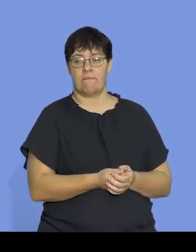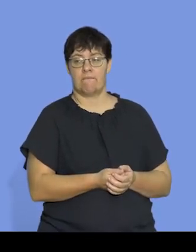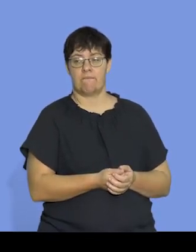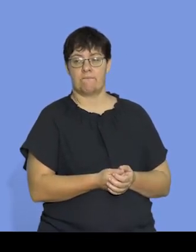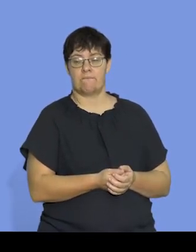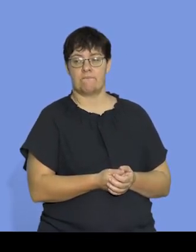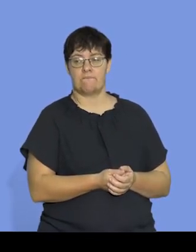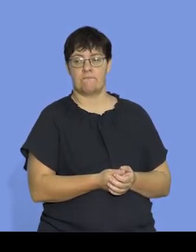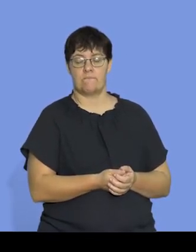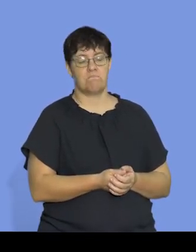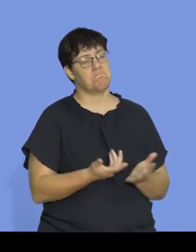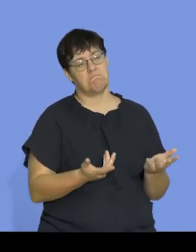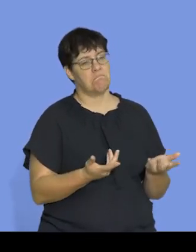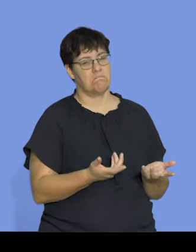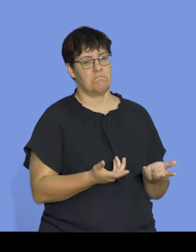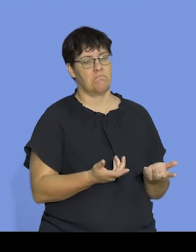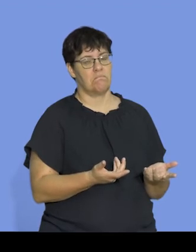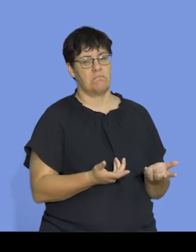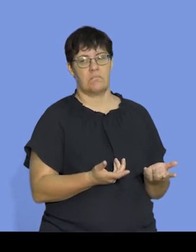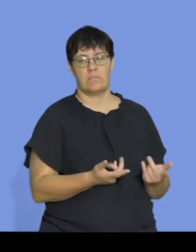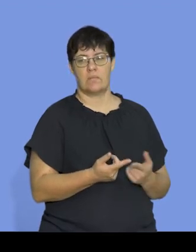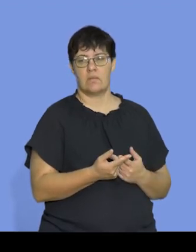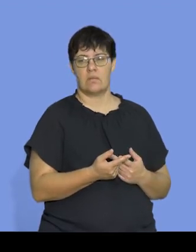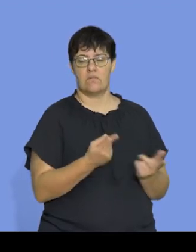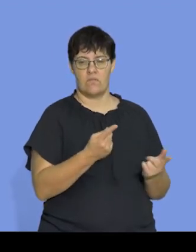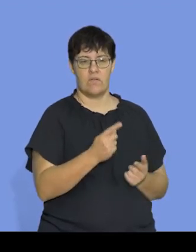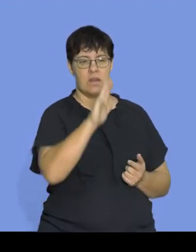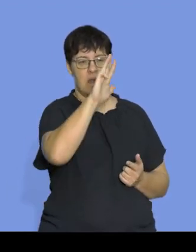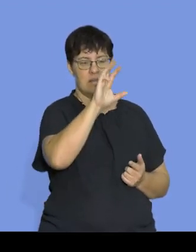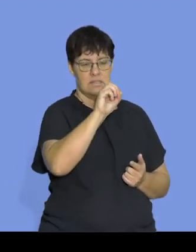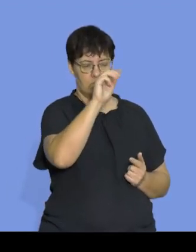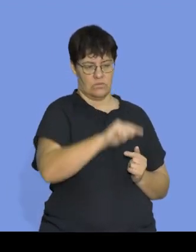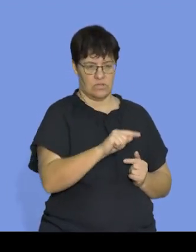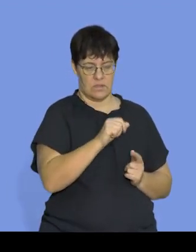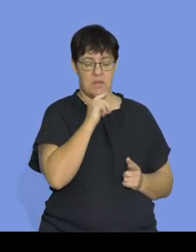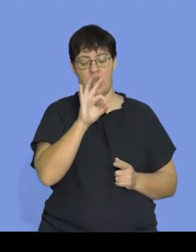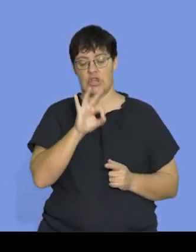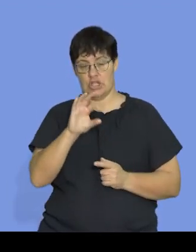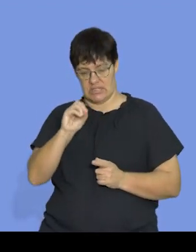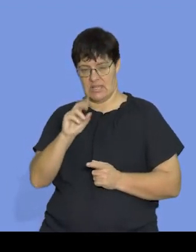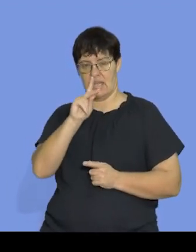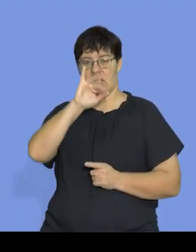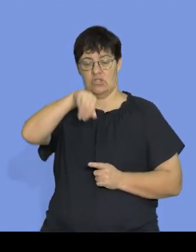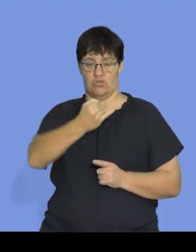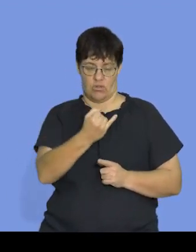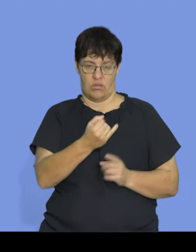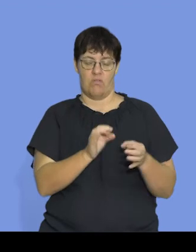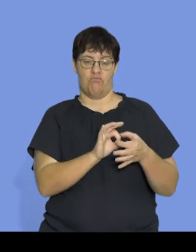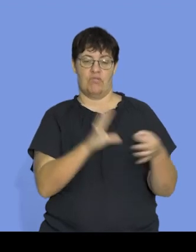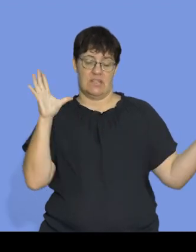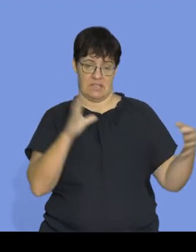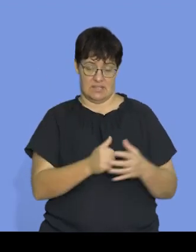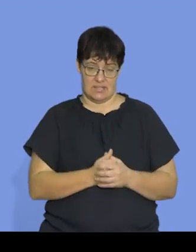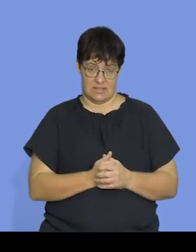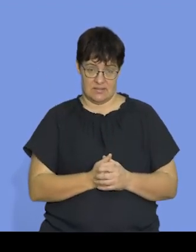is equals to, we have released from 90 to 60, we have released 30 kilojoules per mole. So what are we saying